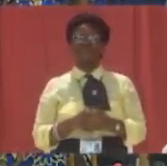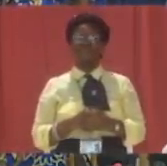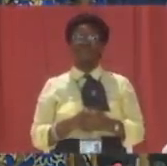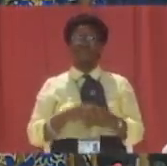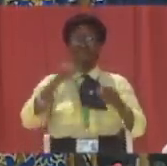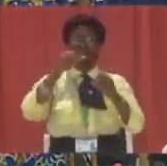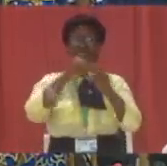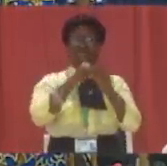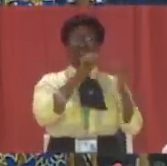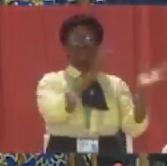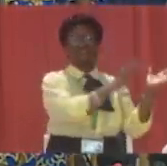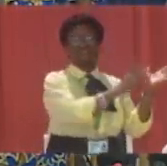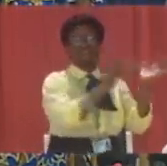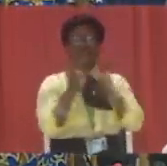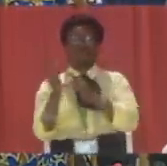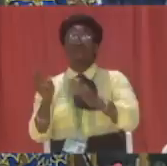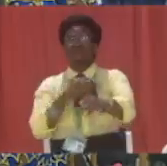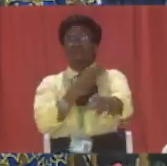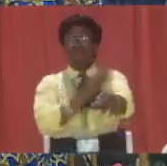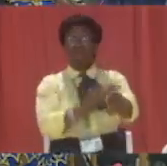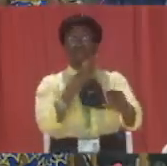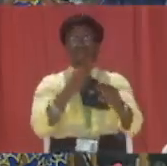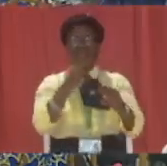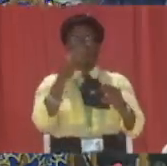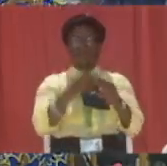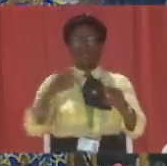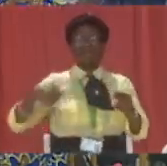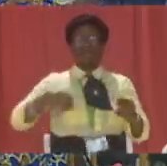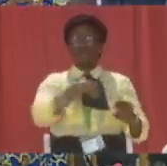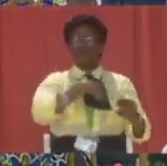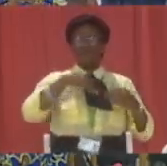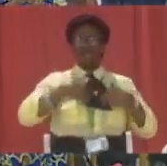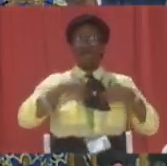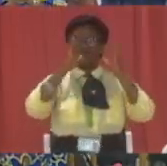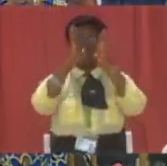In Jesus' mighty name we have prayed.